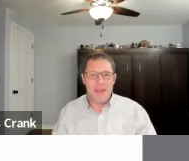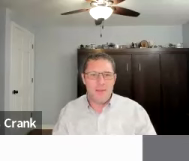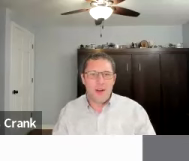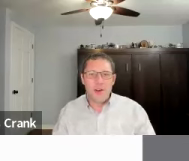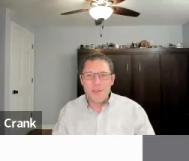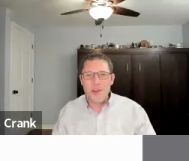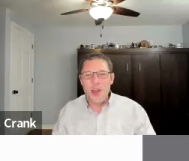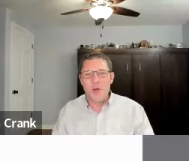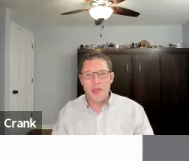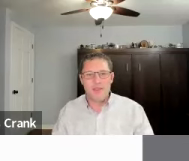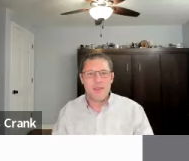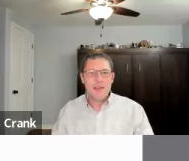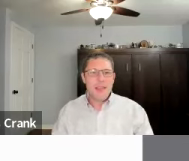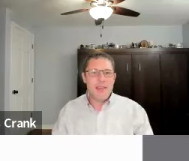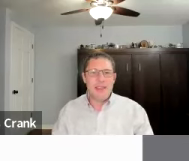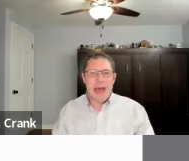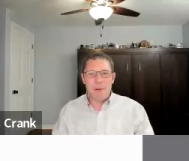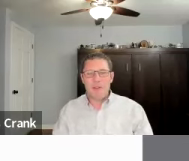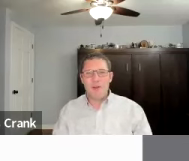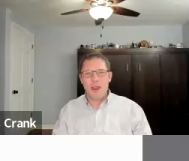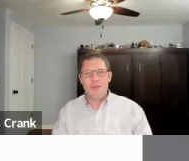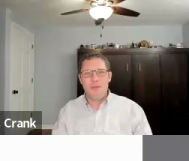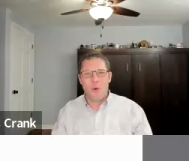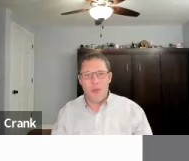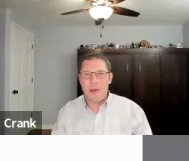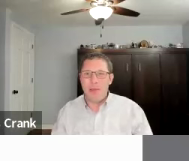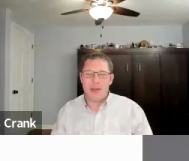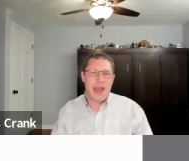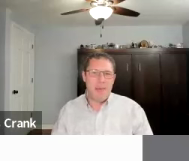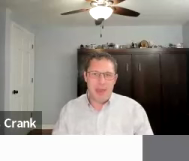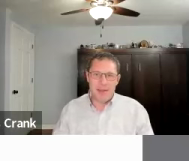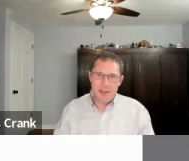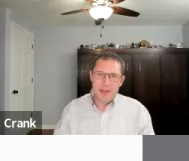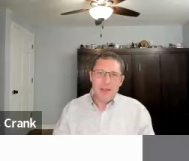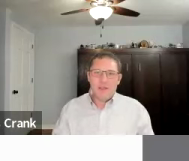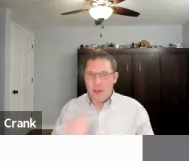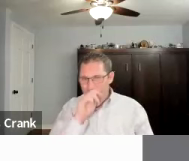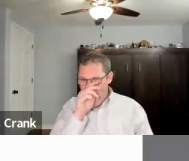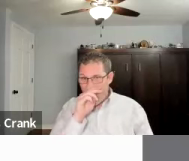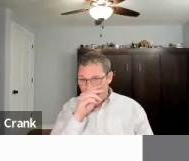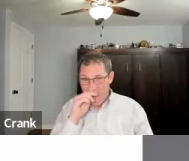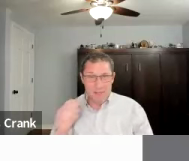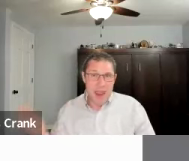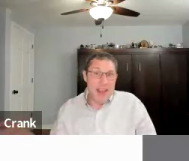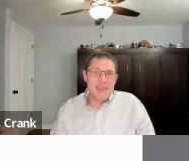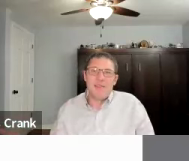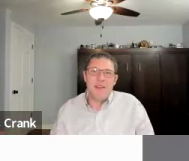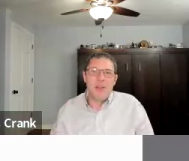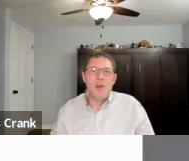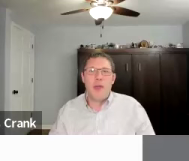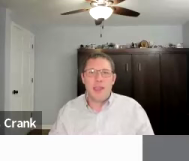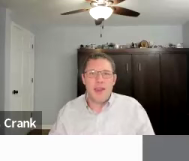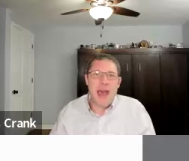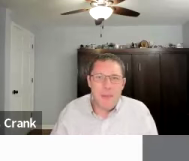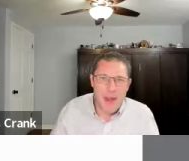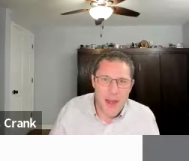And the first notice is the opportunity for the public to comment. So any person, any citizen